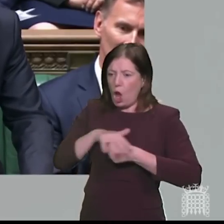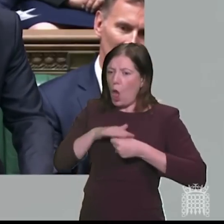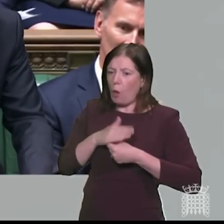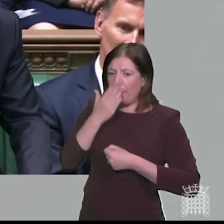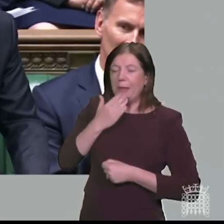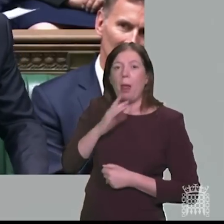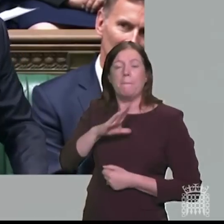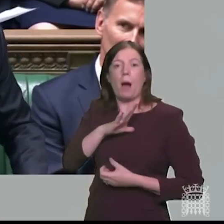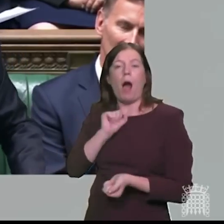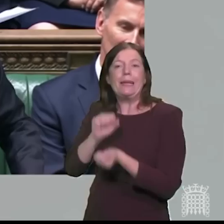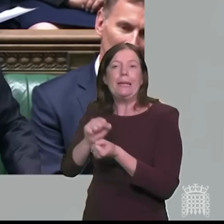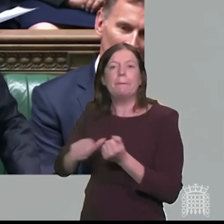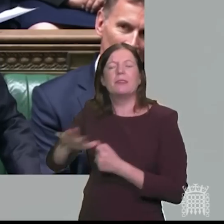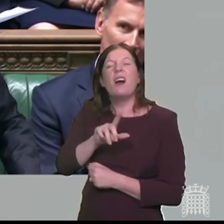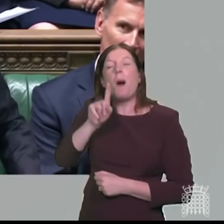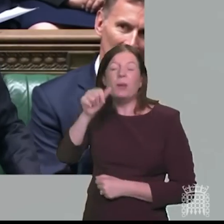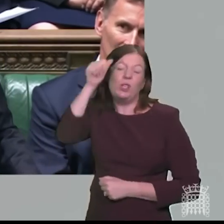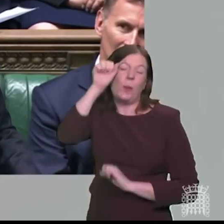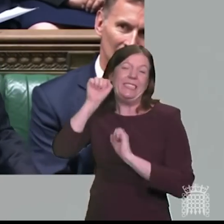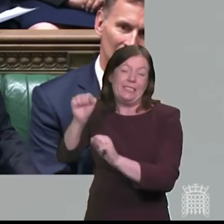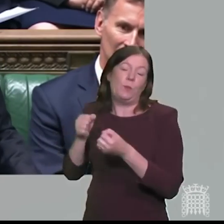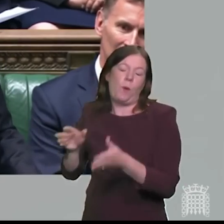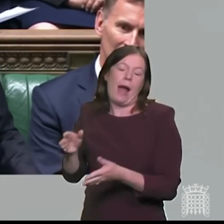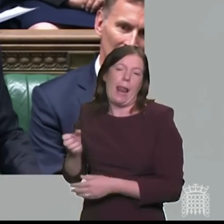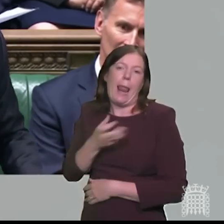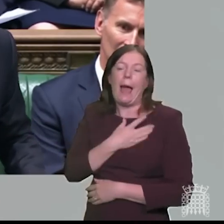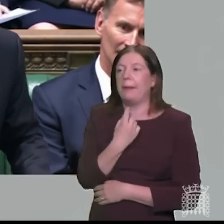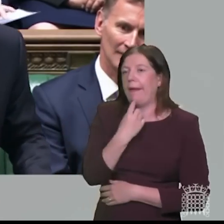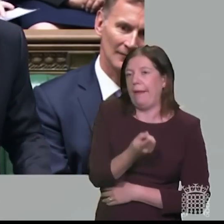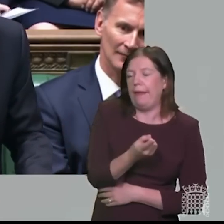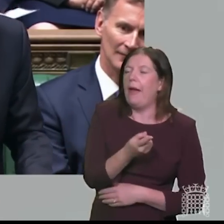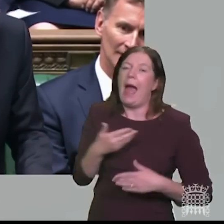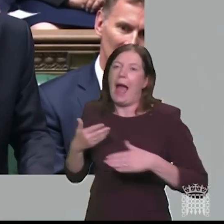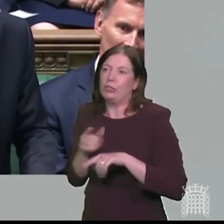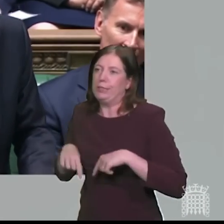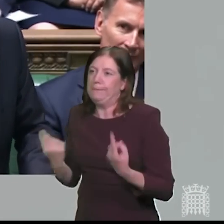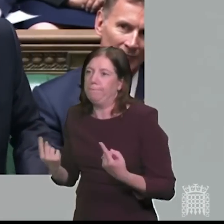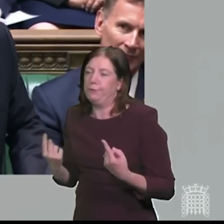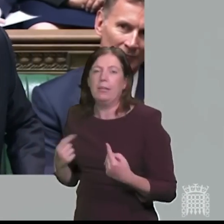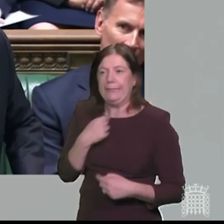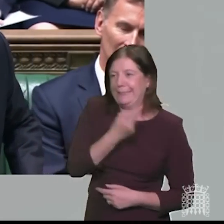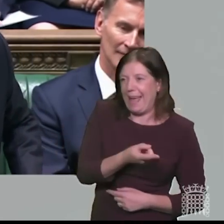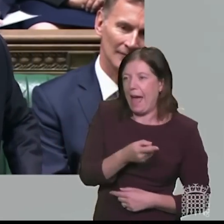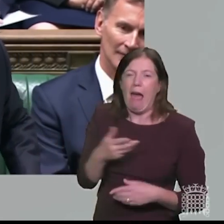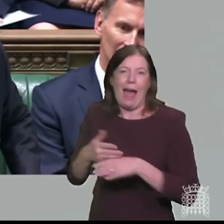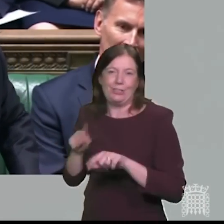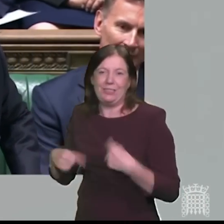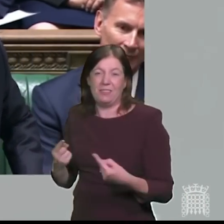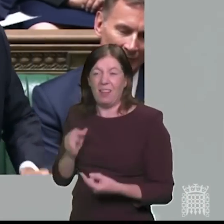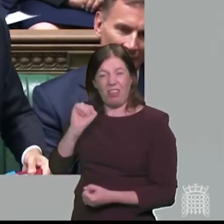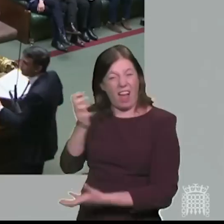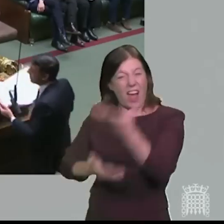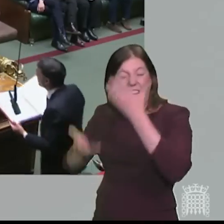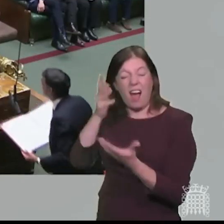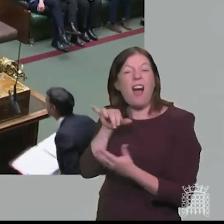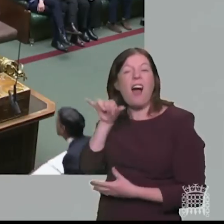quite sensible, but it's classic Labour, Mr. Speaker, saying one thing here, doing another thing elsewhere. You simply can't trust a word they